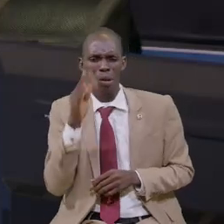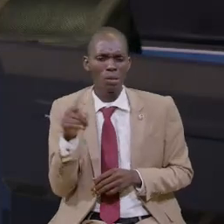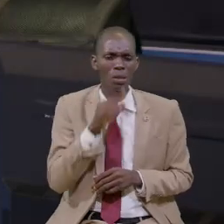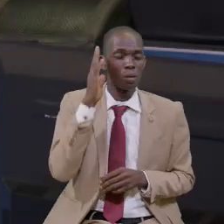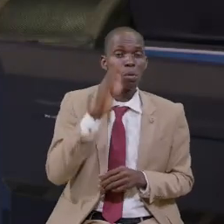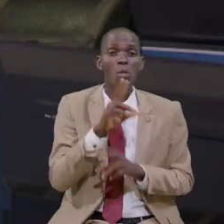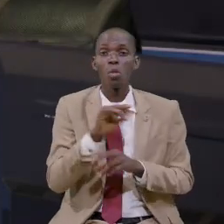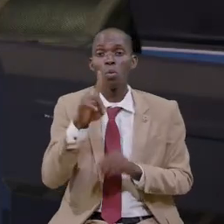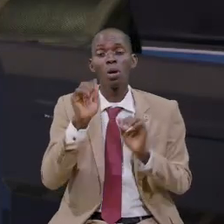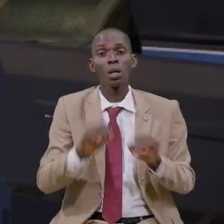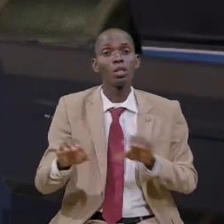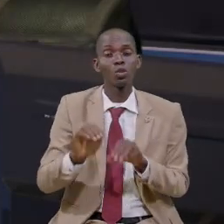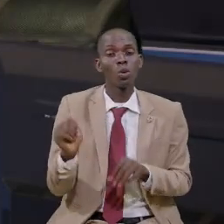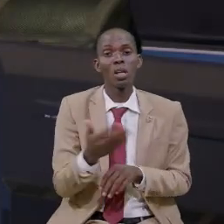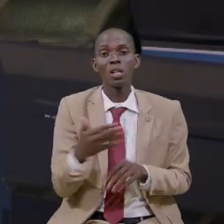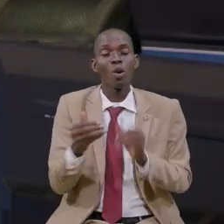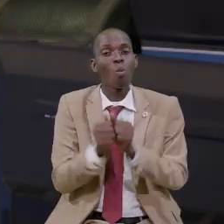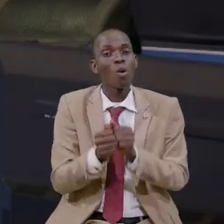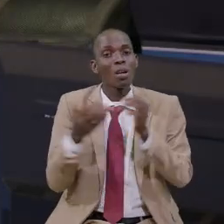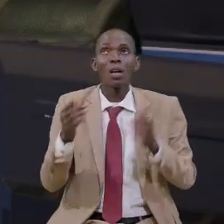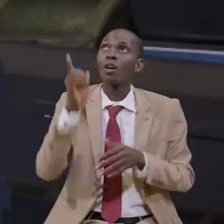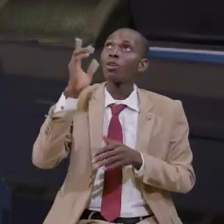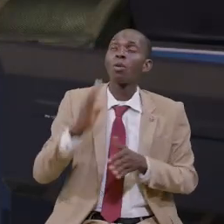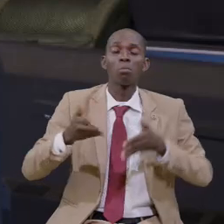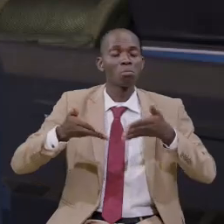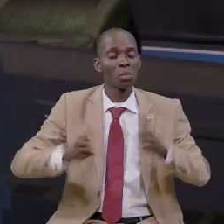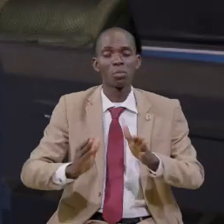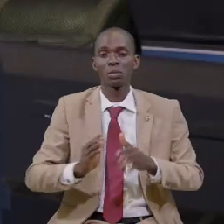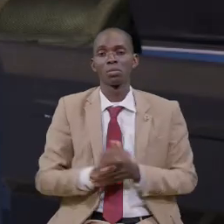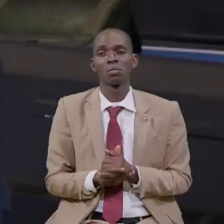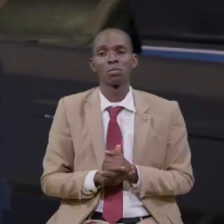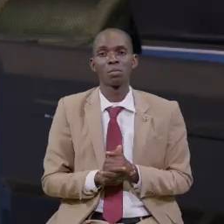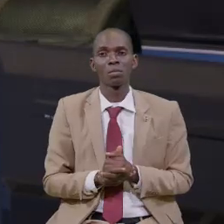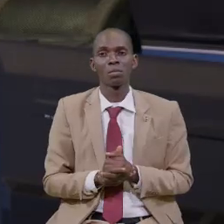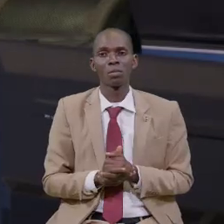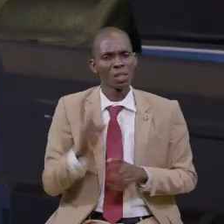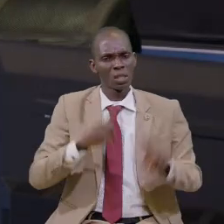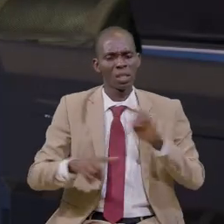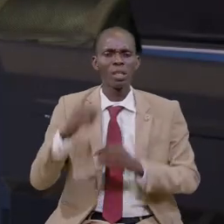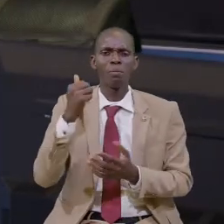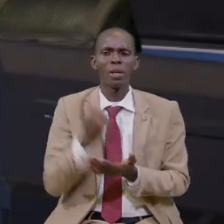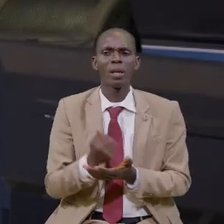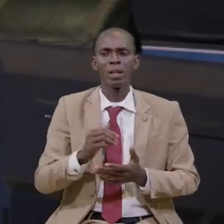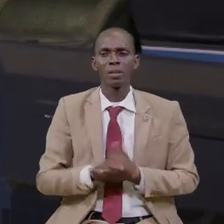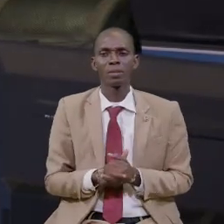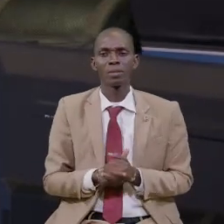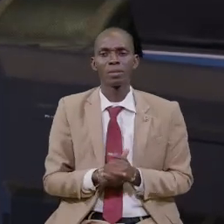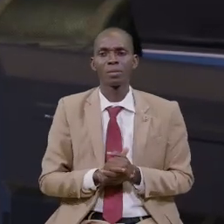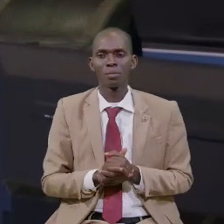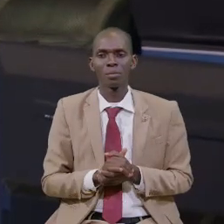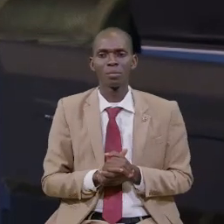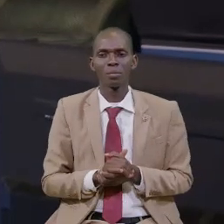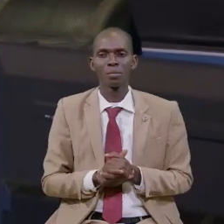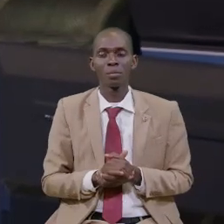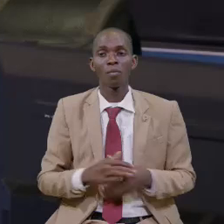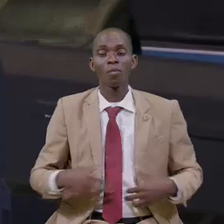anything without God's permission. You didn't say good amen then. God has